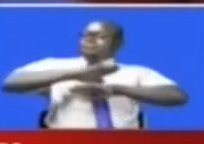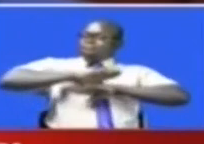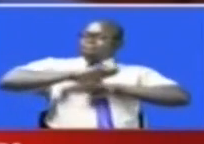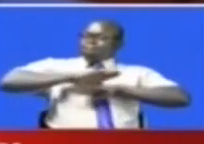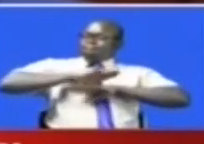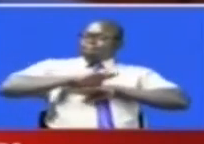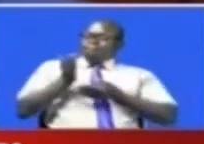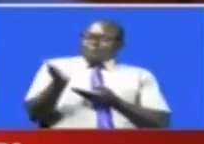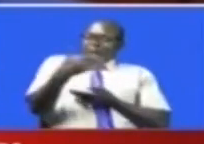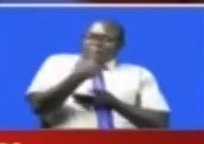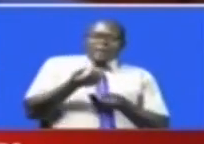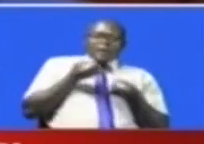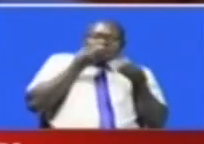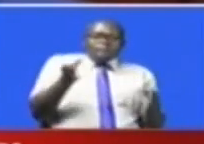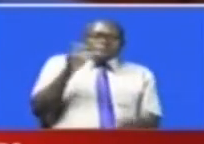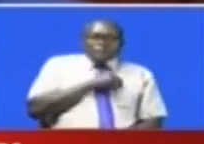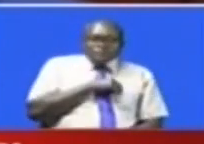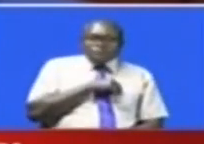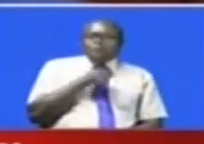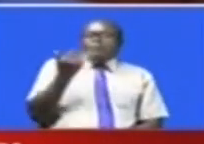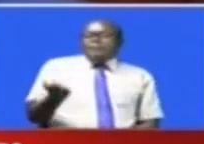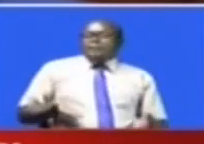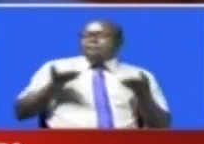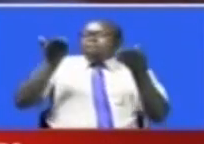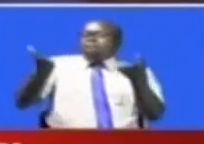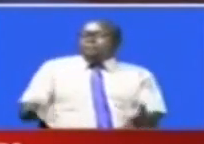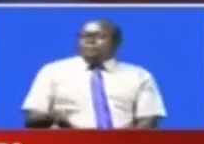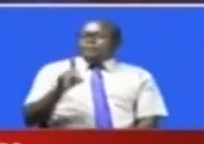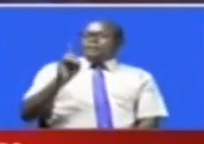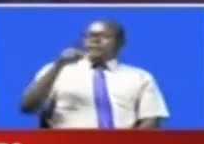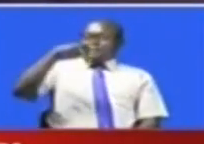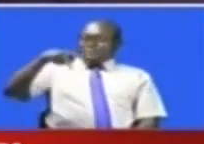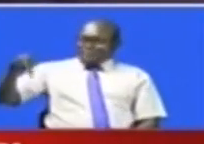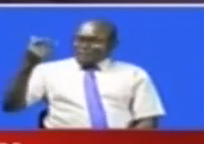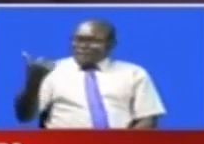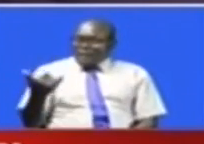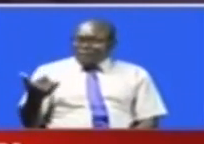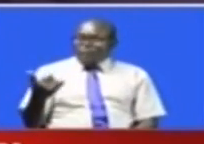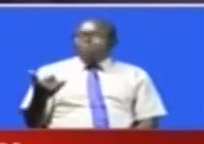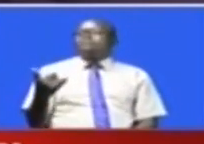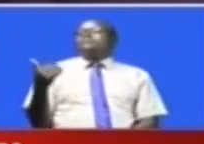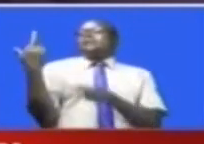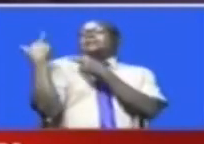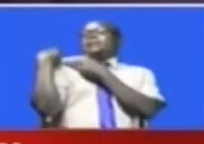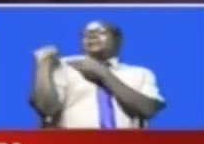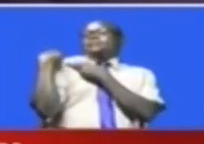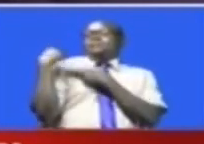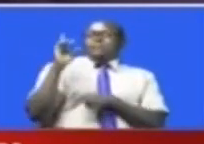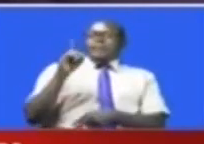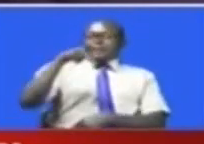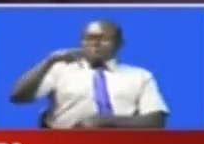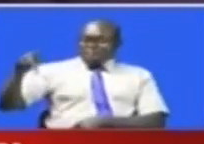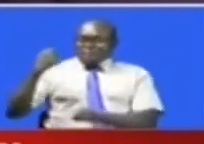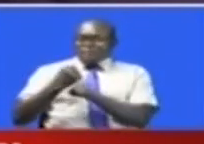they've satisfactorily gathered the information they have, they'll now forward the files to the DPP. Now it will be incumbent upon the DPP